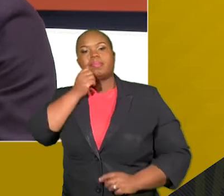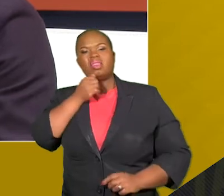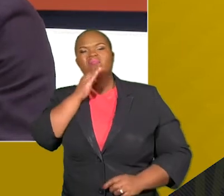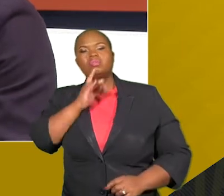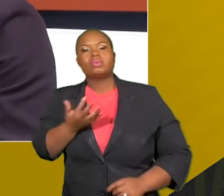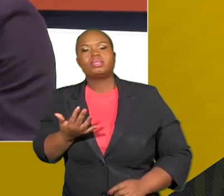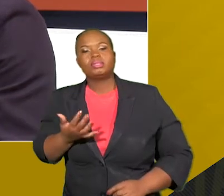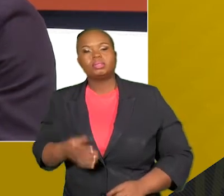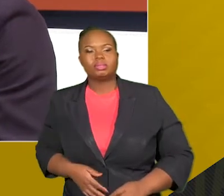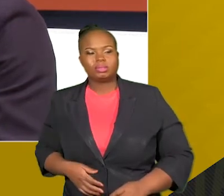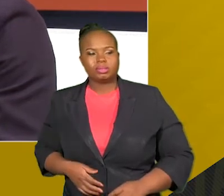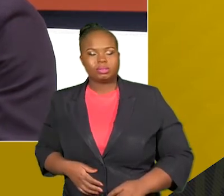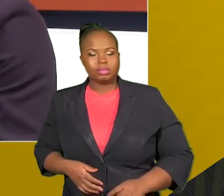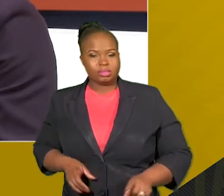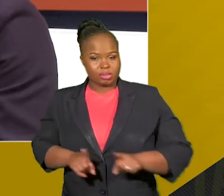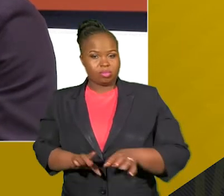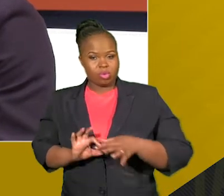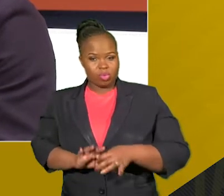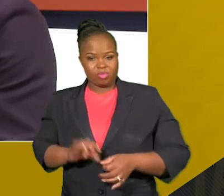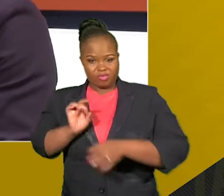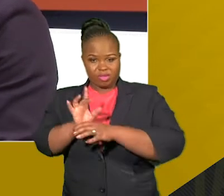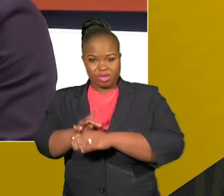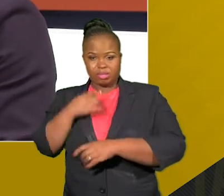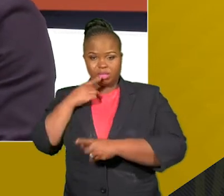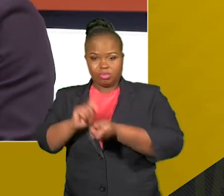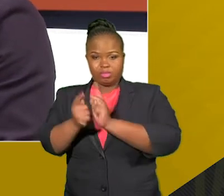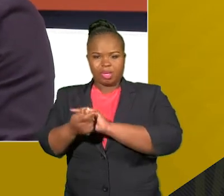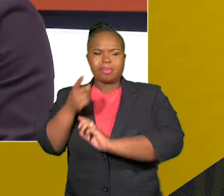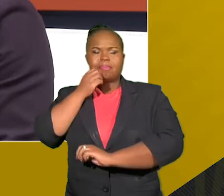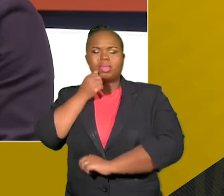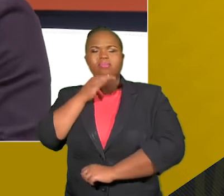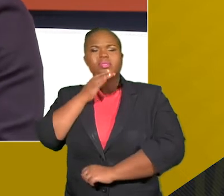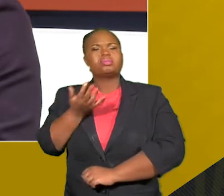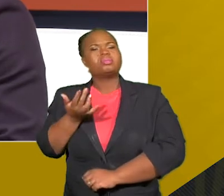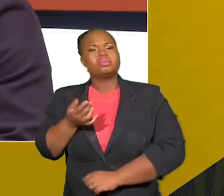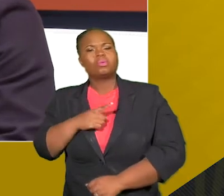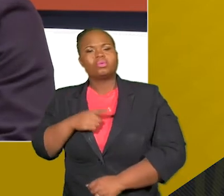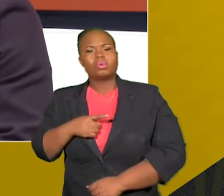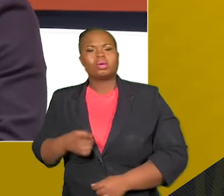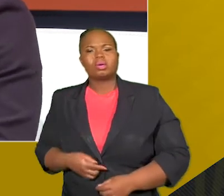iba indoda, what really does that mean? Because manje uba indoda kuukuthi kumele utshentshe